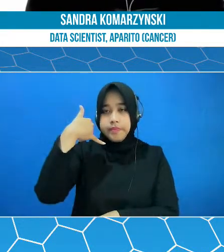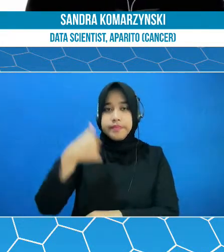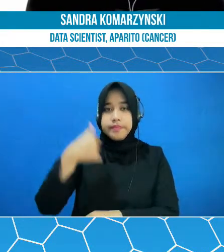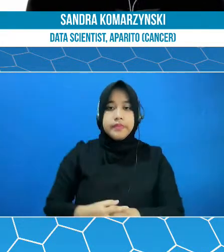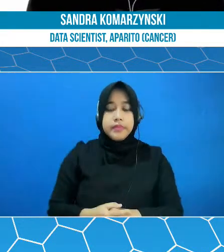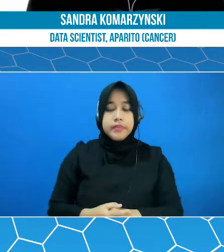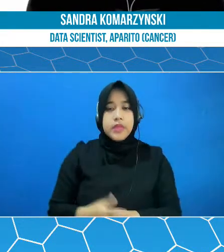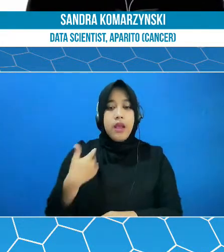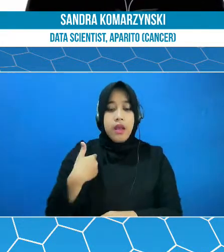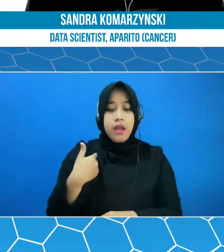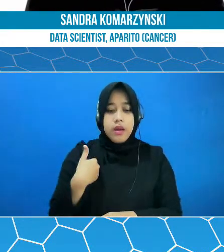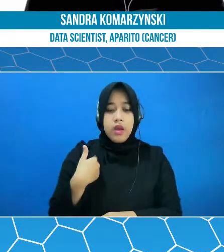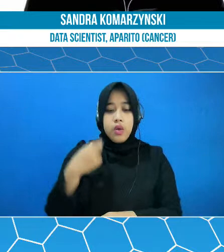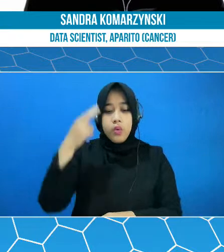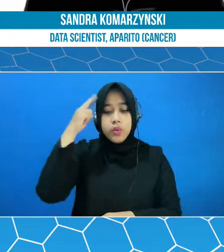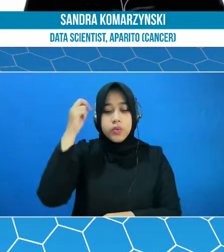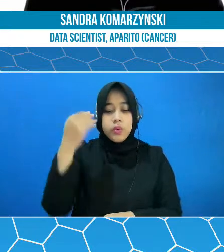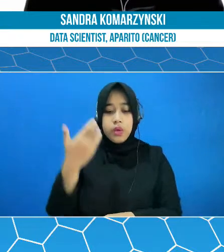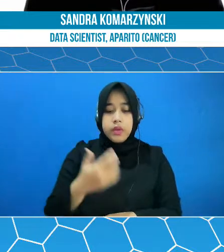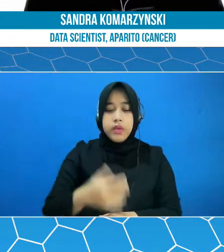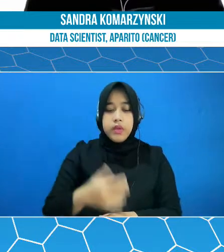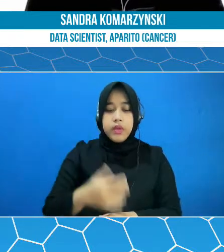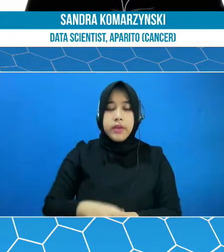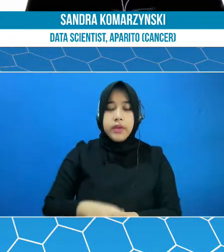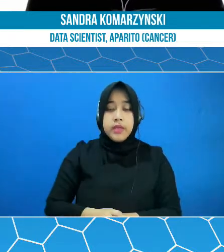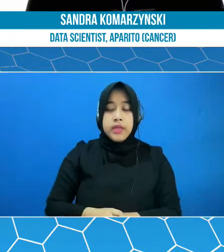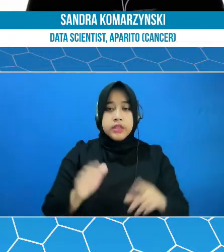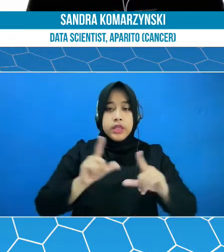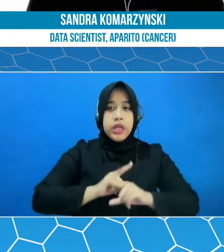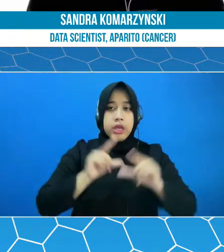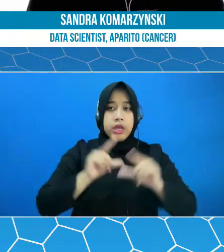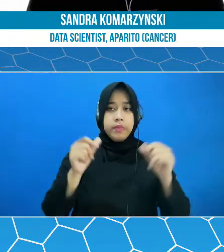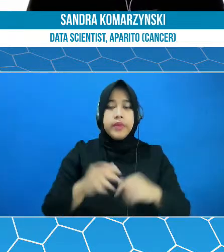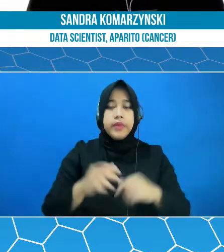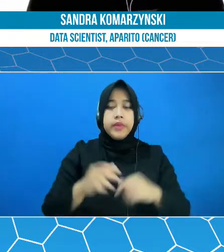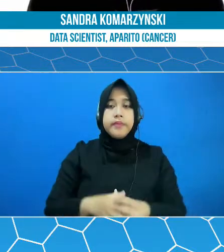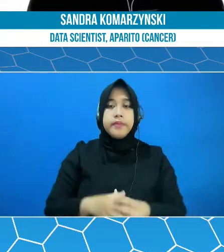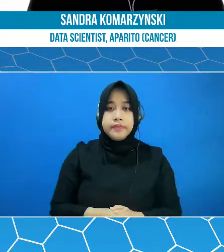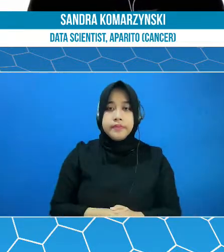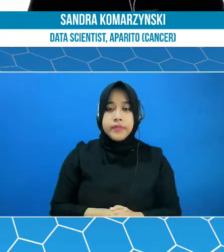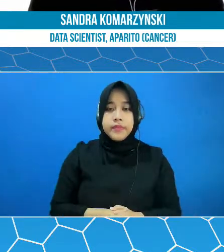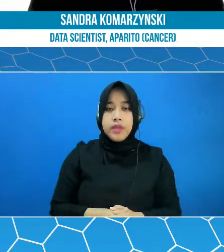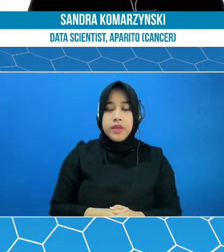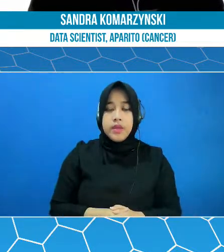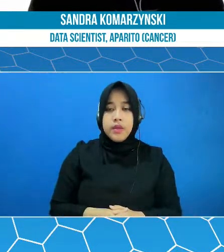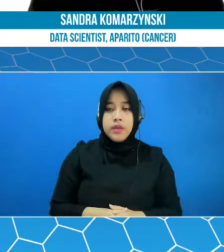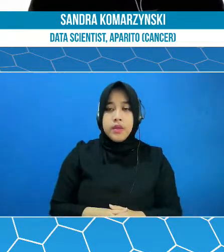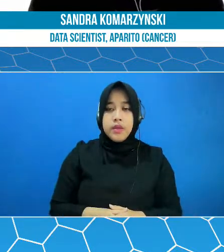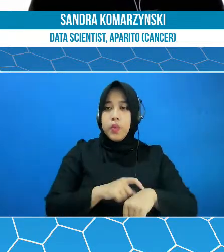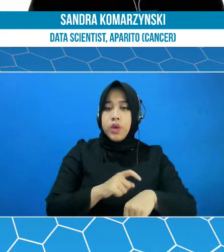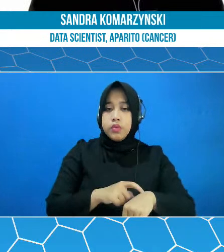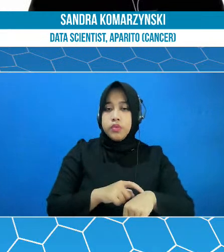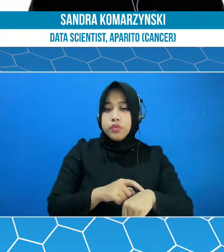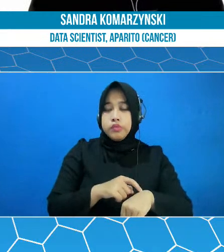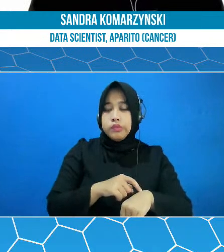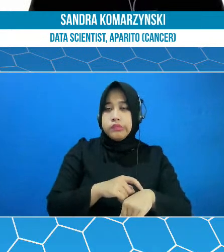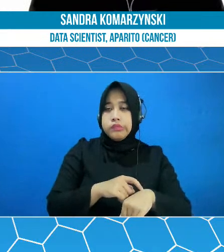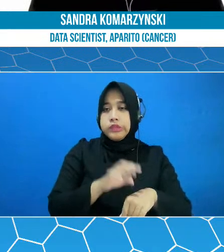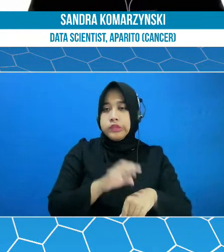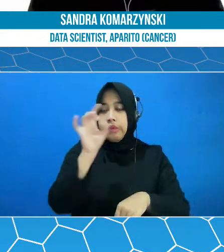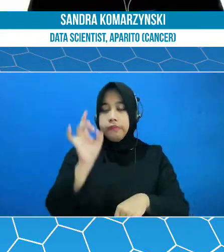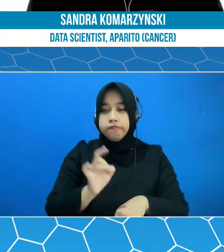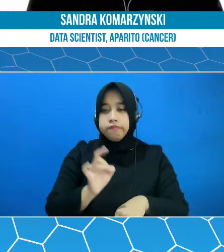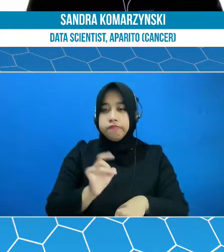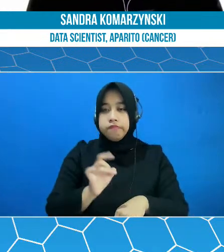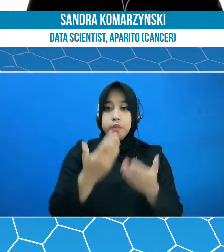complete at predetermined intervals or ad hoc. It will allow for remote monitoring alerts to